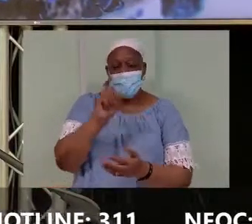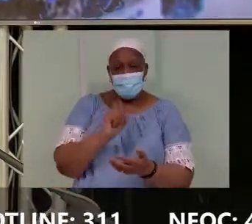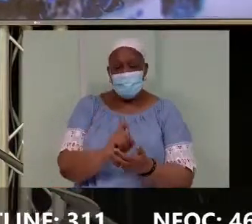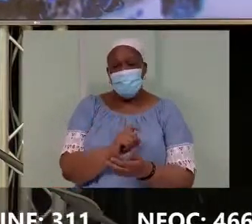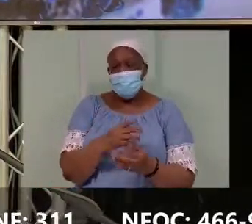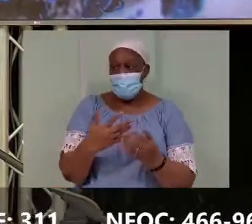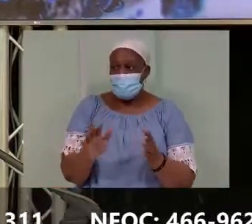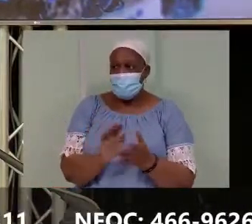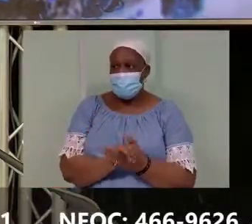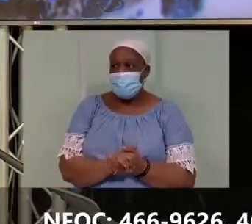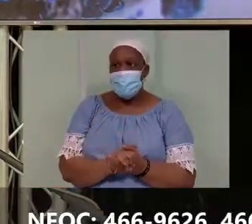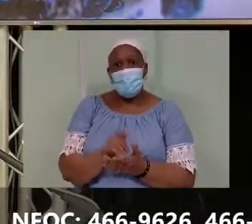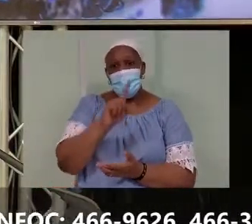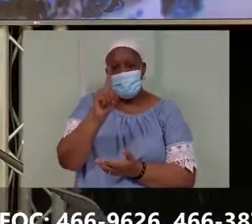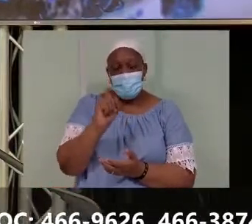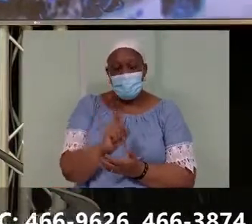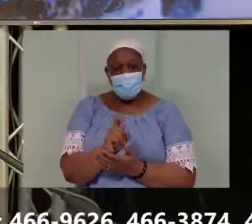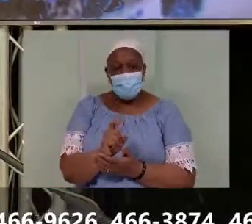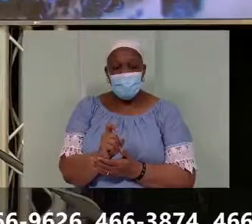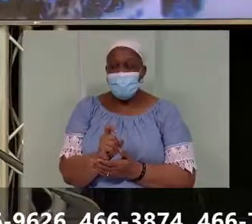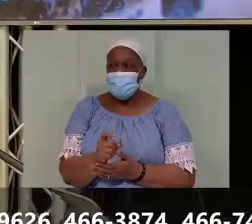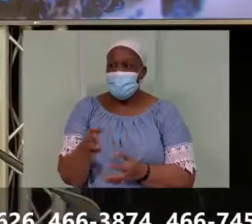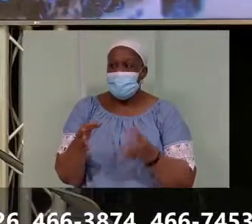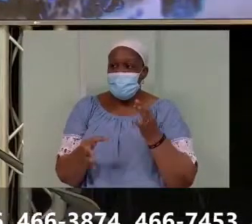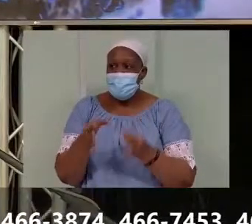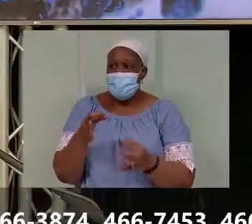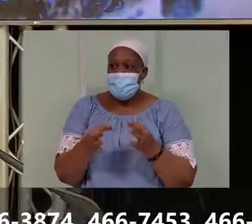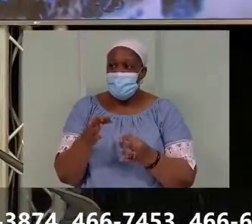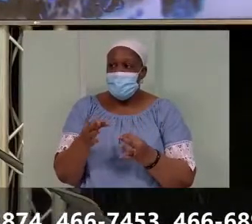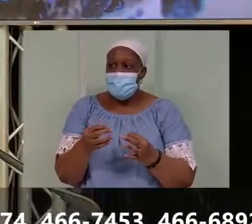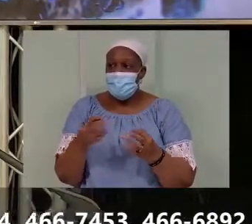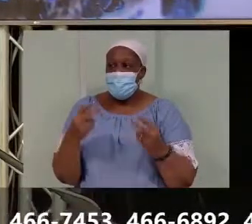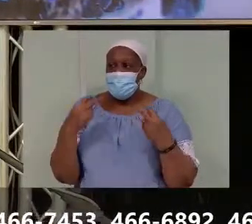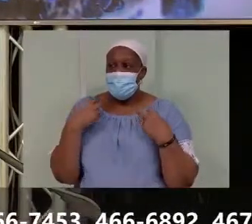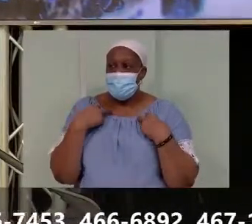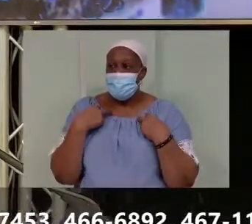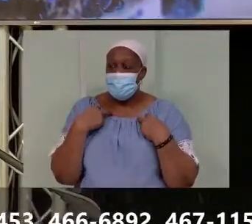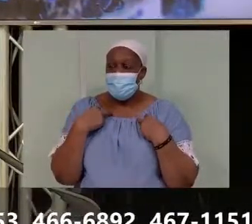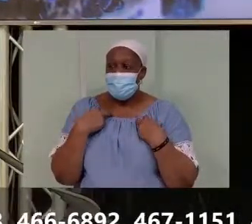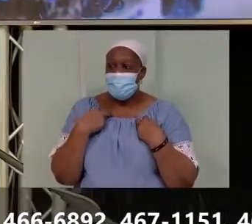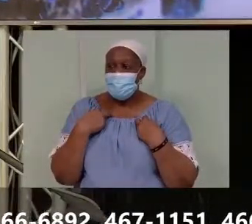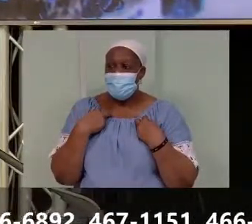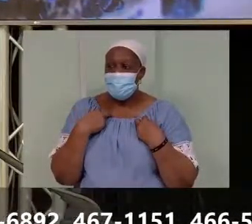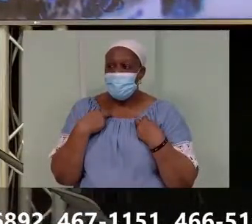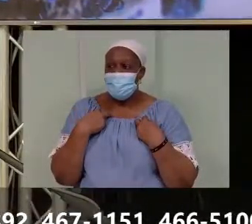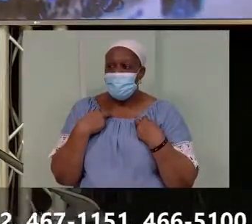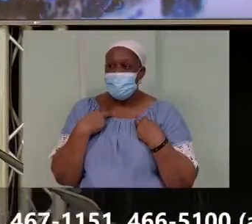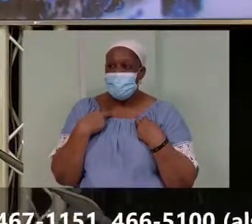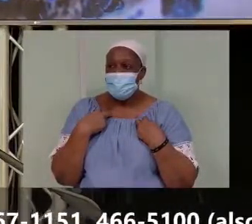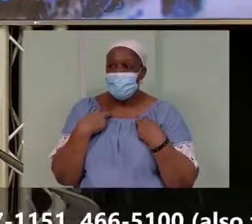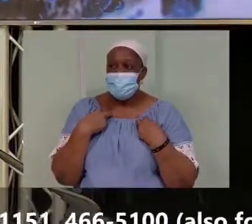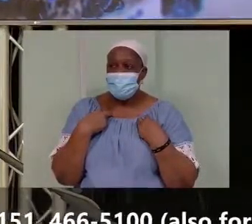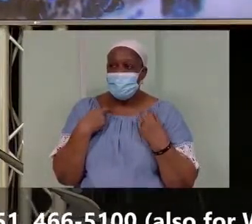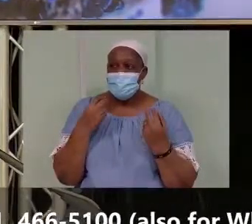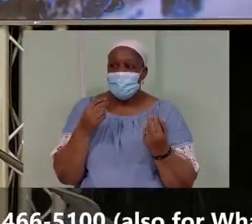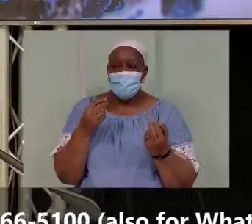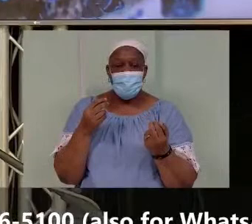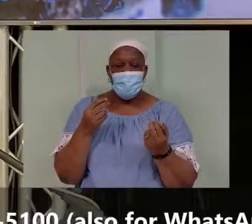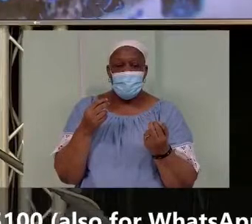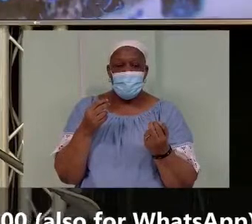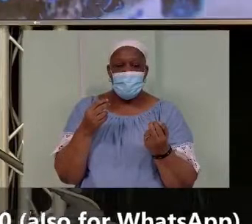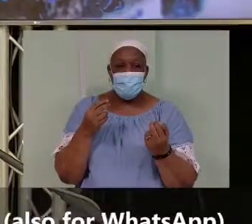If you are renting a guest house and you have it registered online with bookings.com,